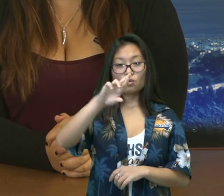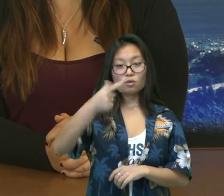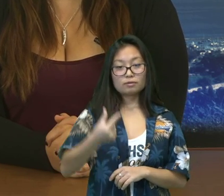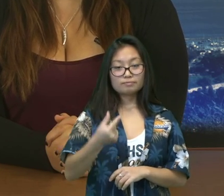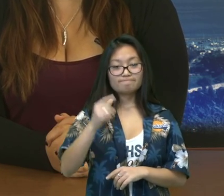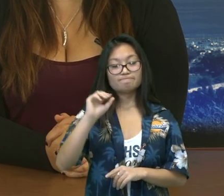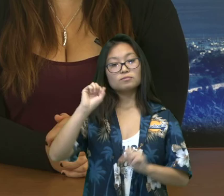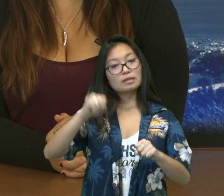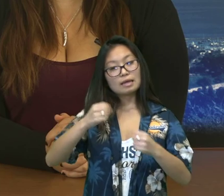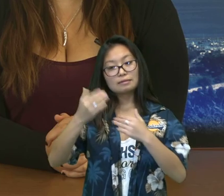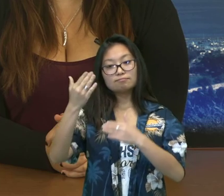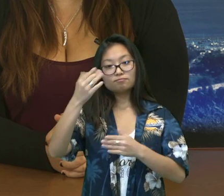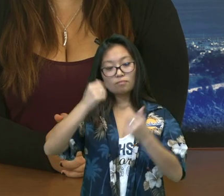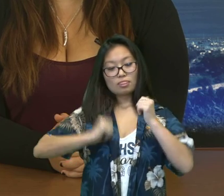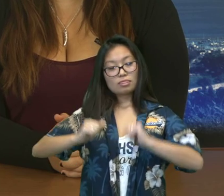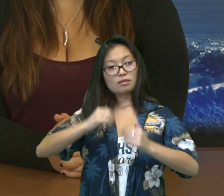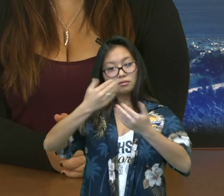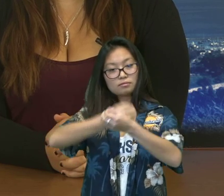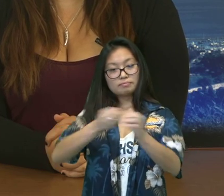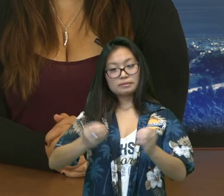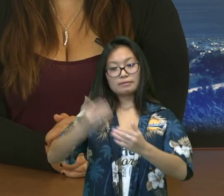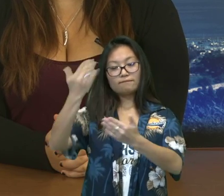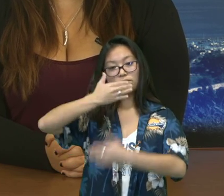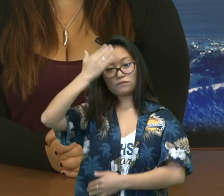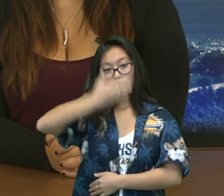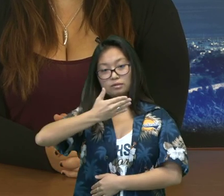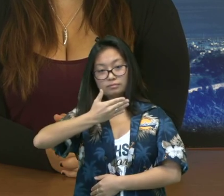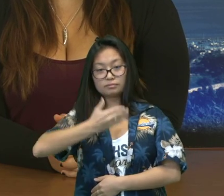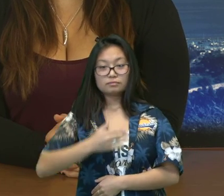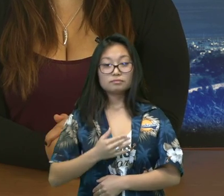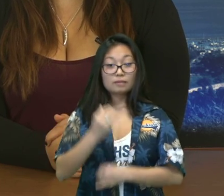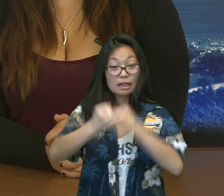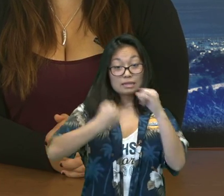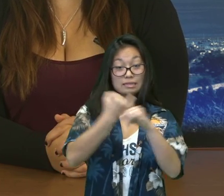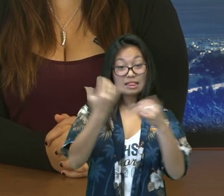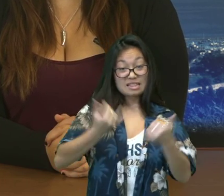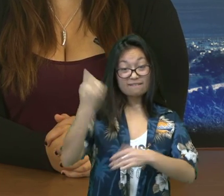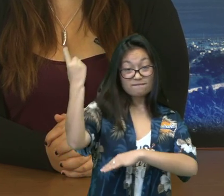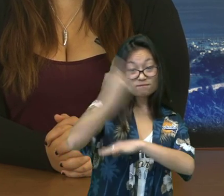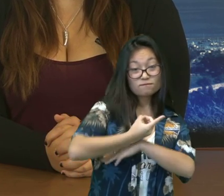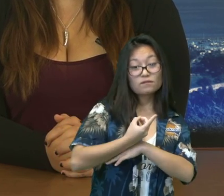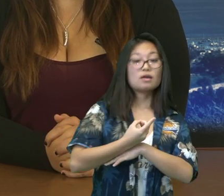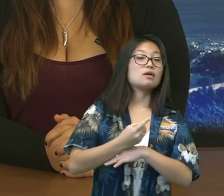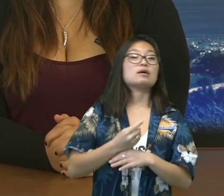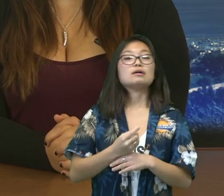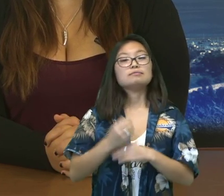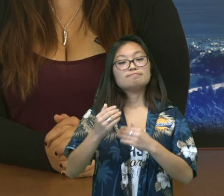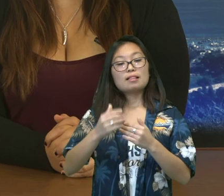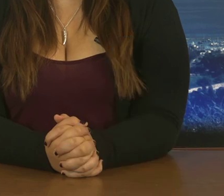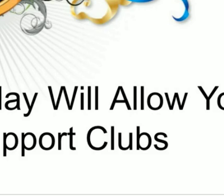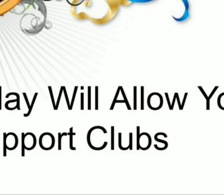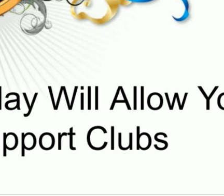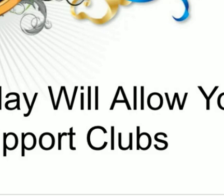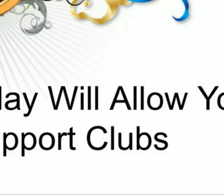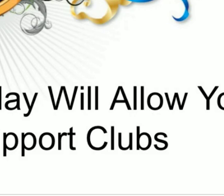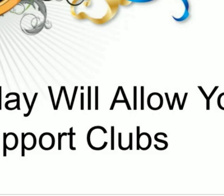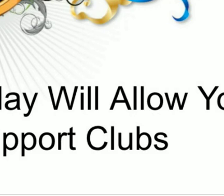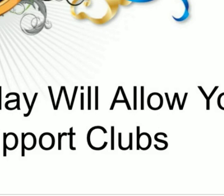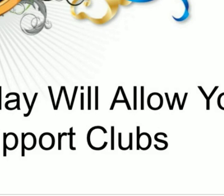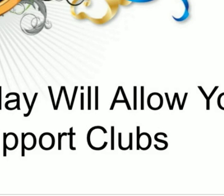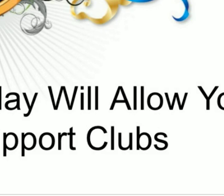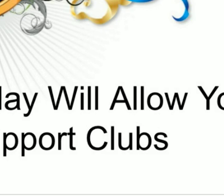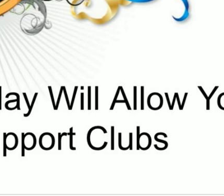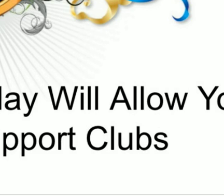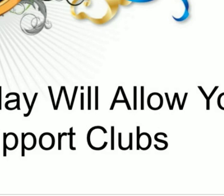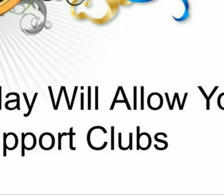dptheatercompany.org or at the box office after school. International Day is this Friday in the Greek. An extended lunch period will take place in order to